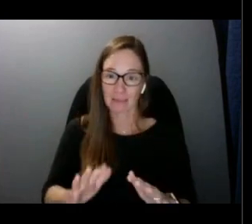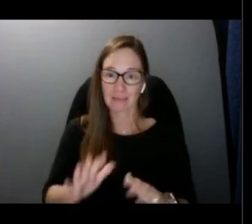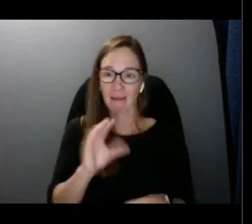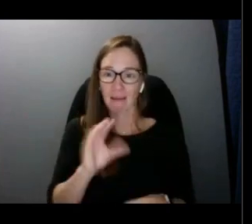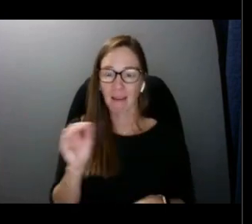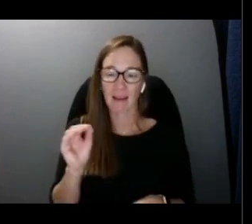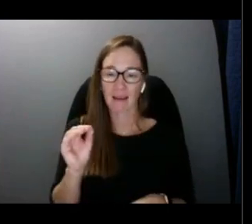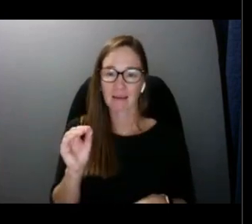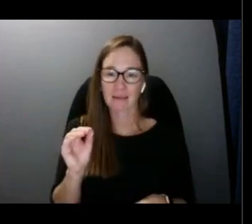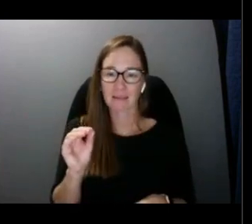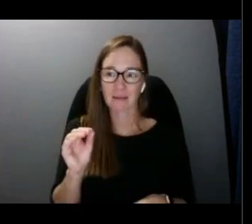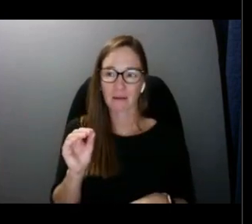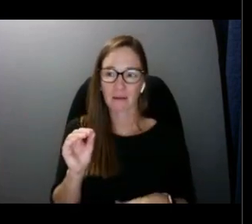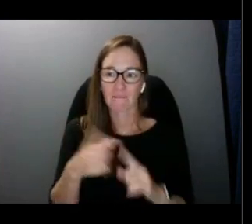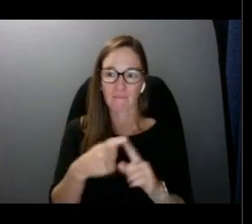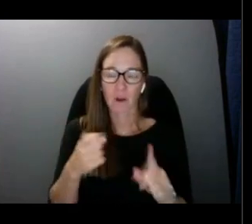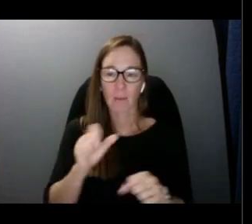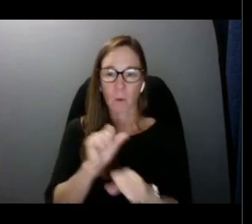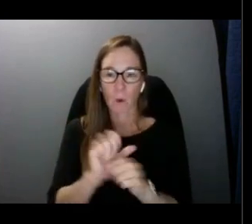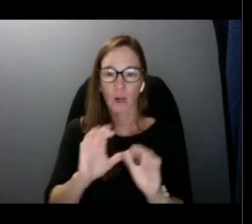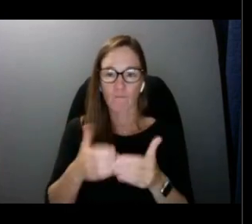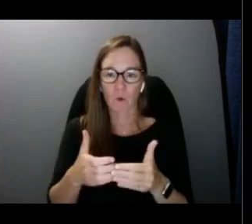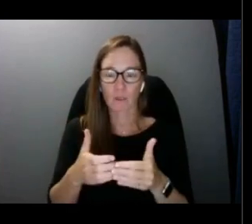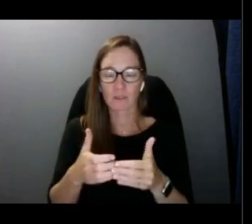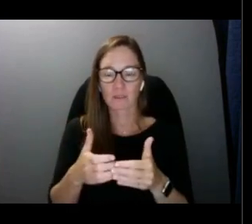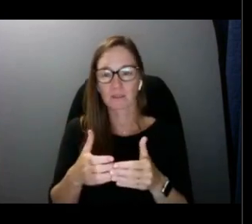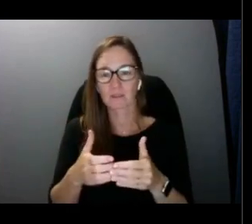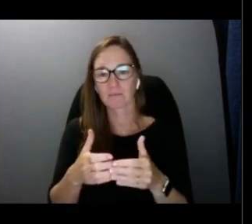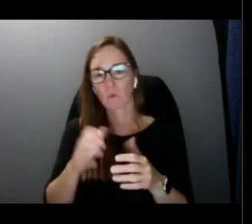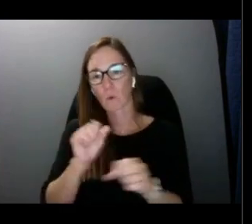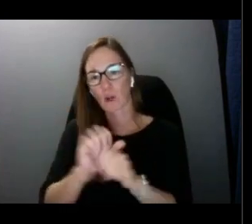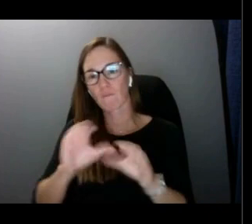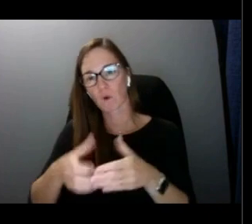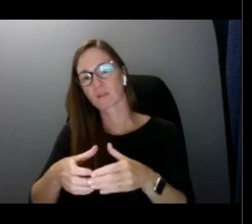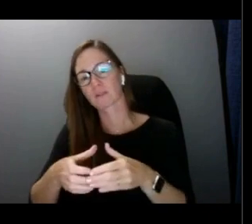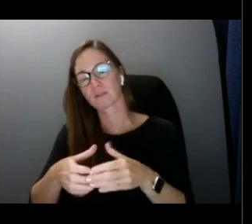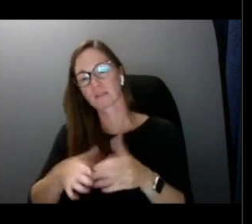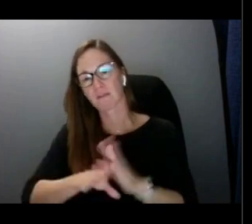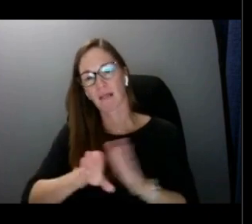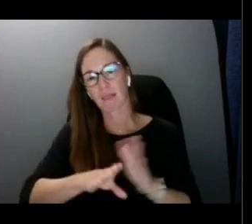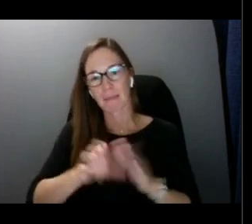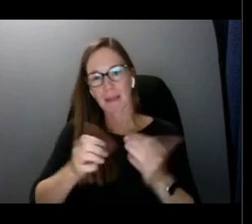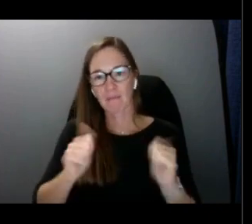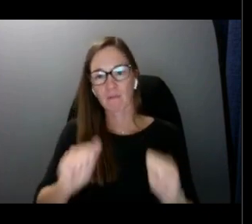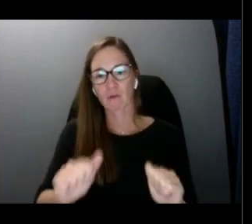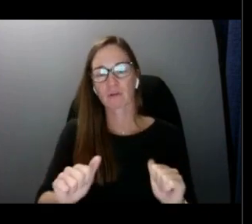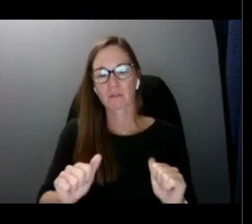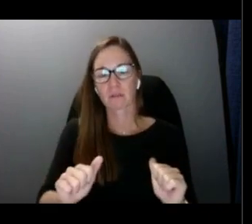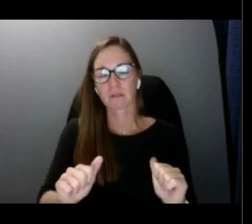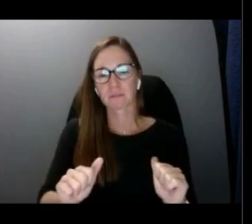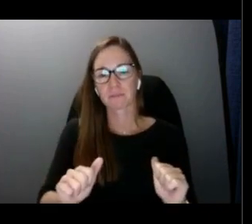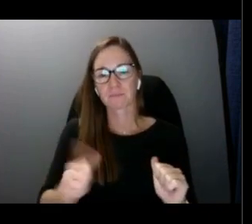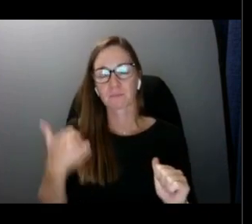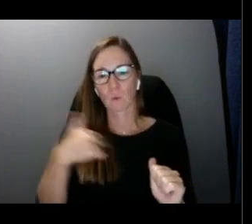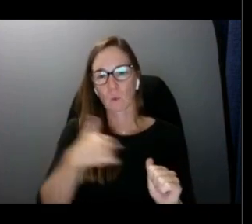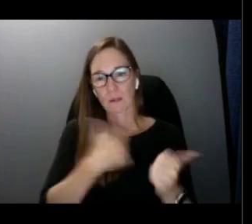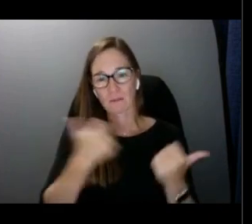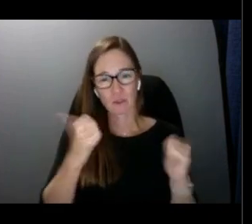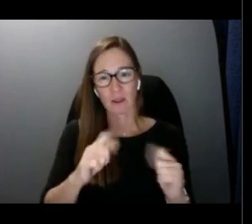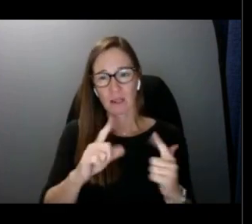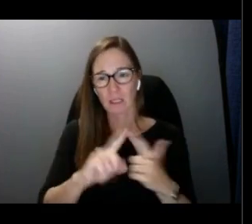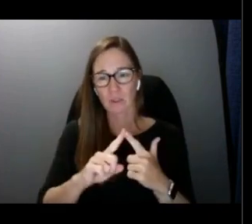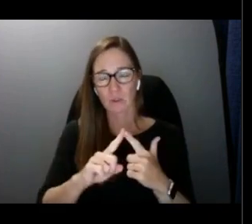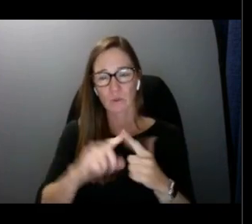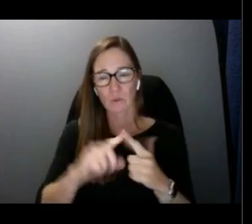and by workforce um, development efforts. We've tried to, in